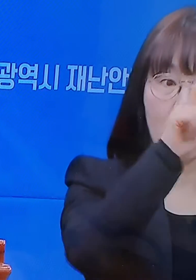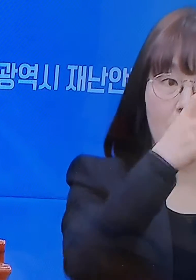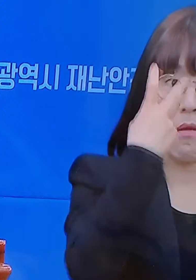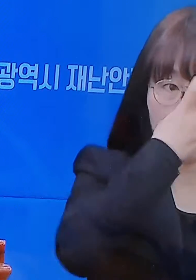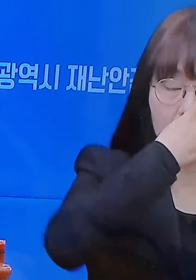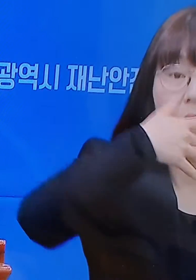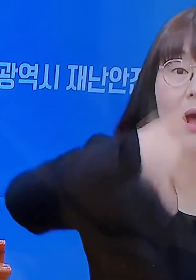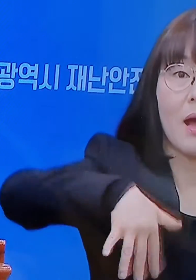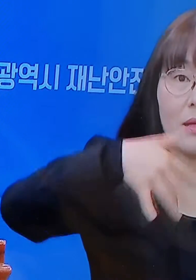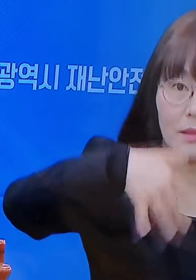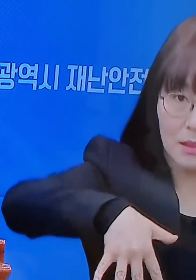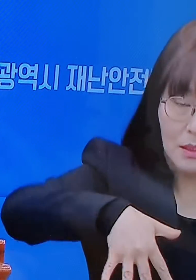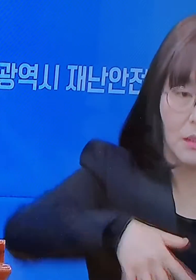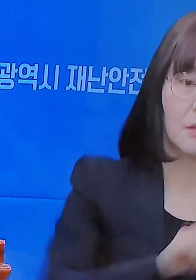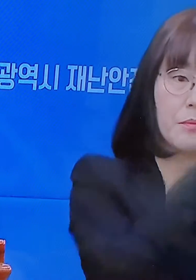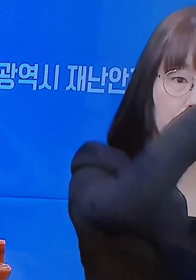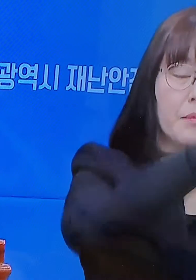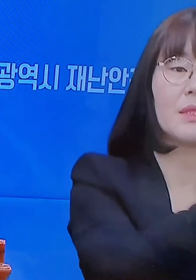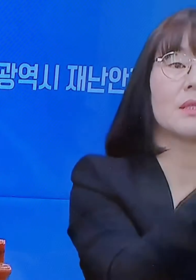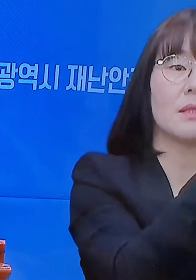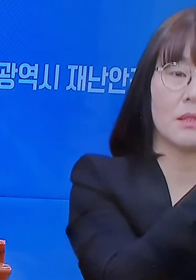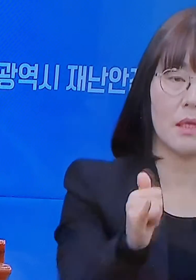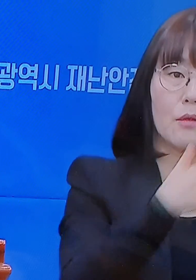house. I cannot go out,